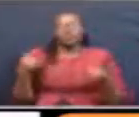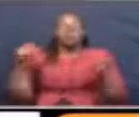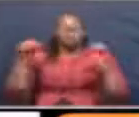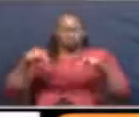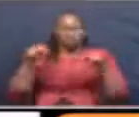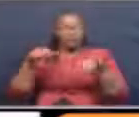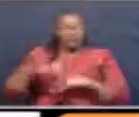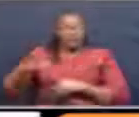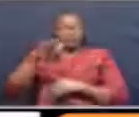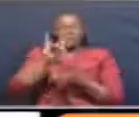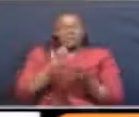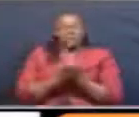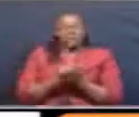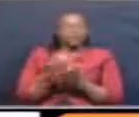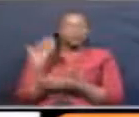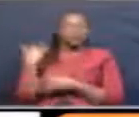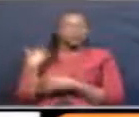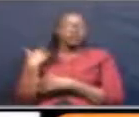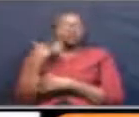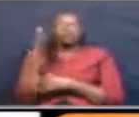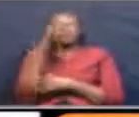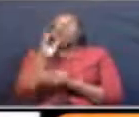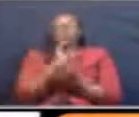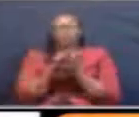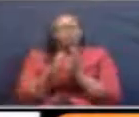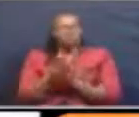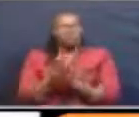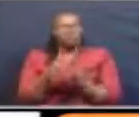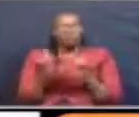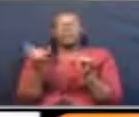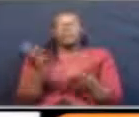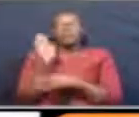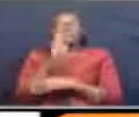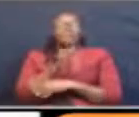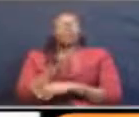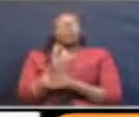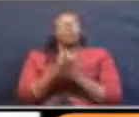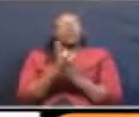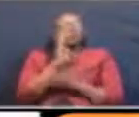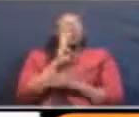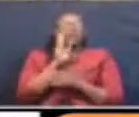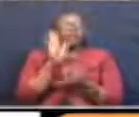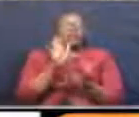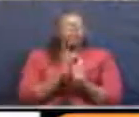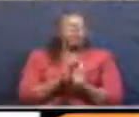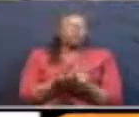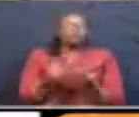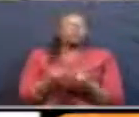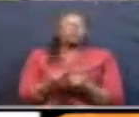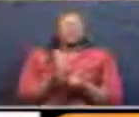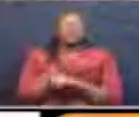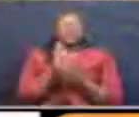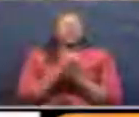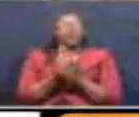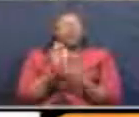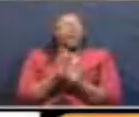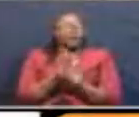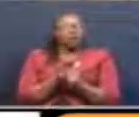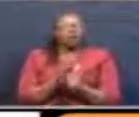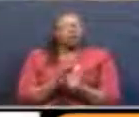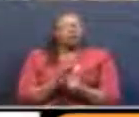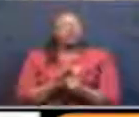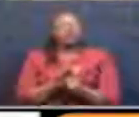Yeah. Today, a place that was totally degraded is back with a lot of water, is back